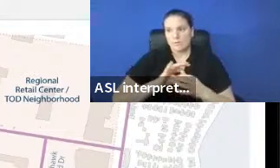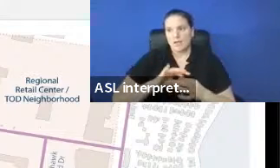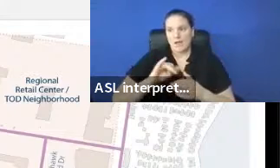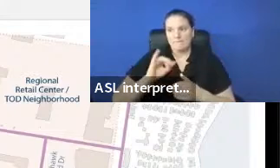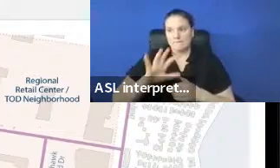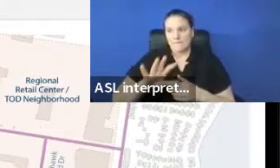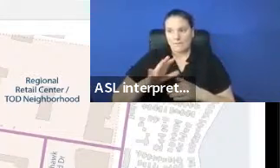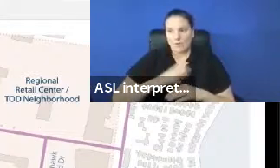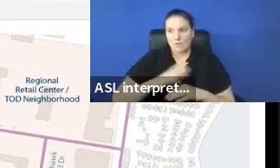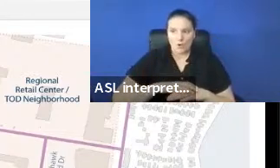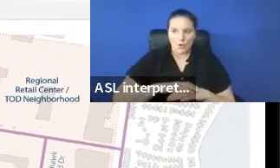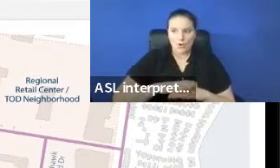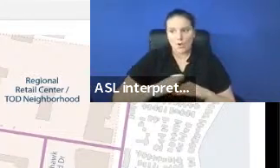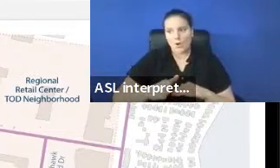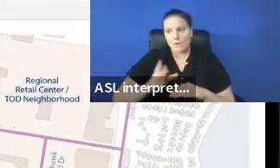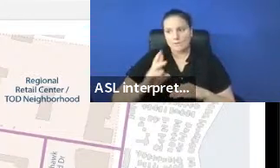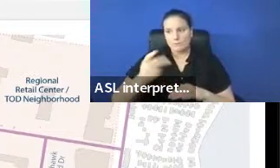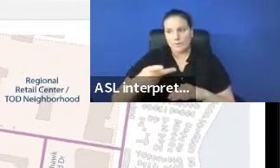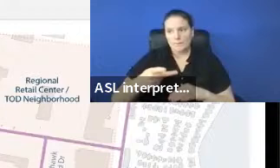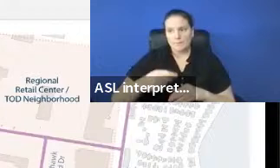on and off ramps.